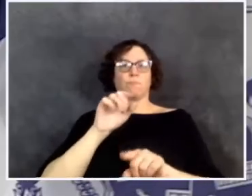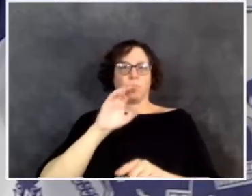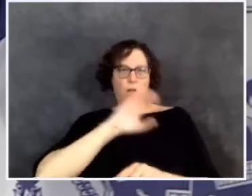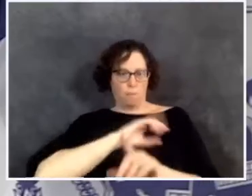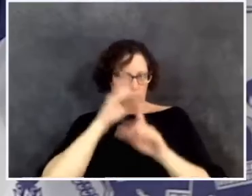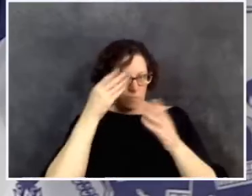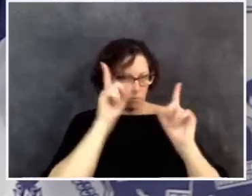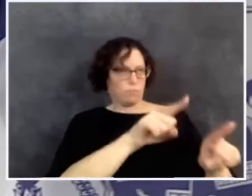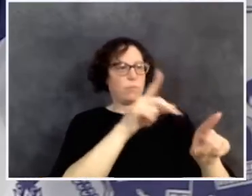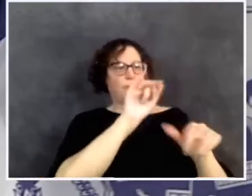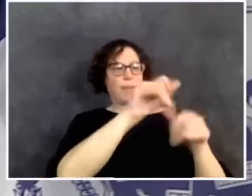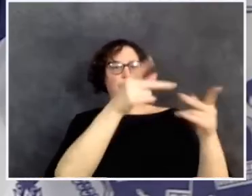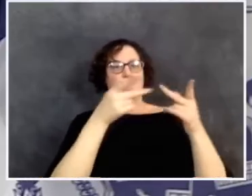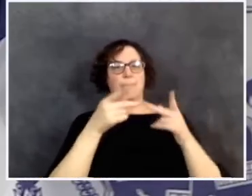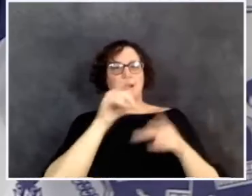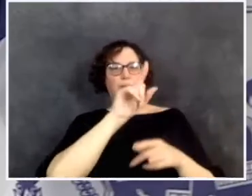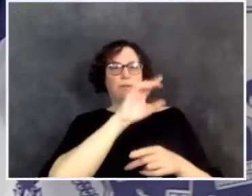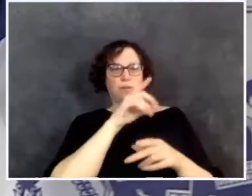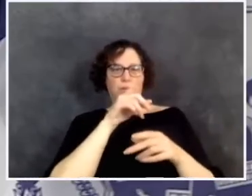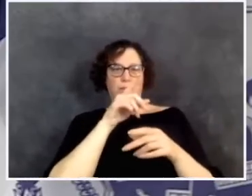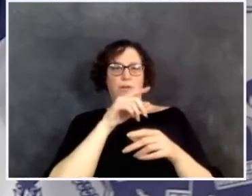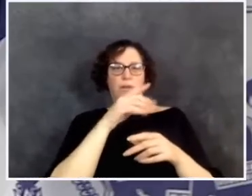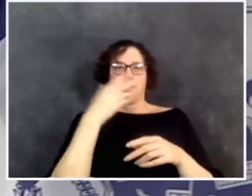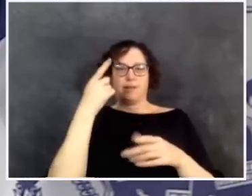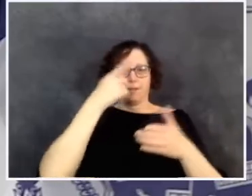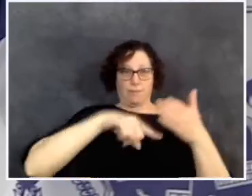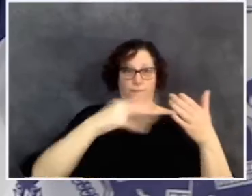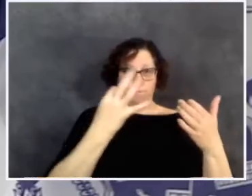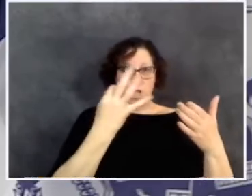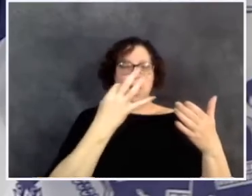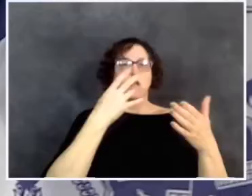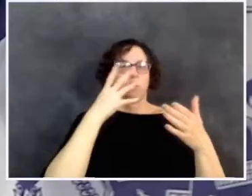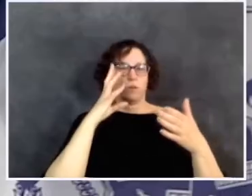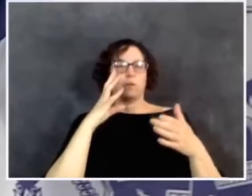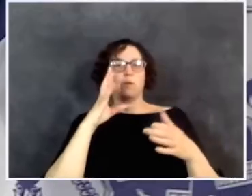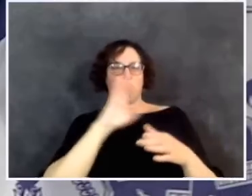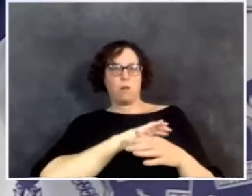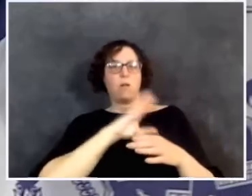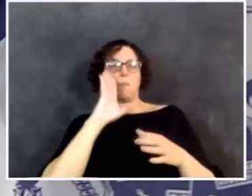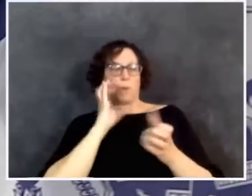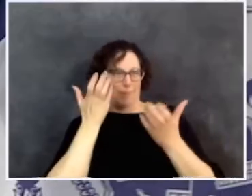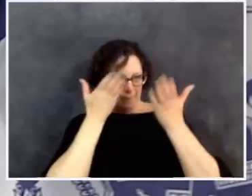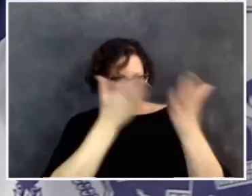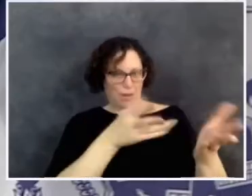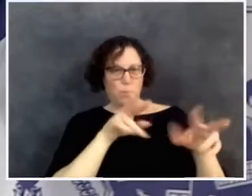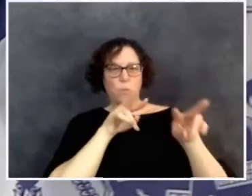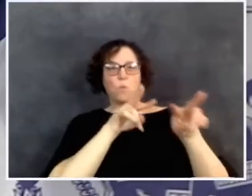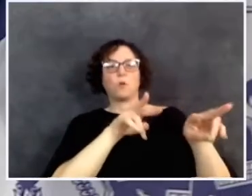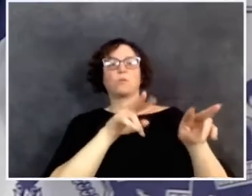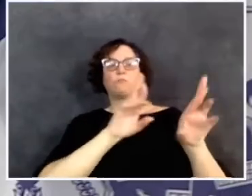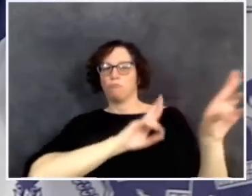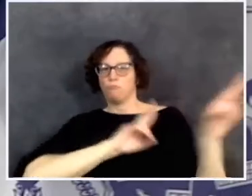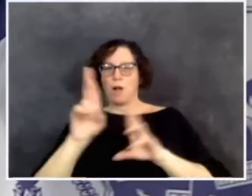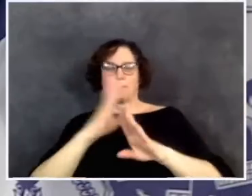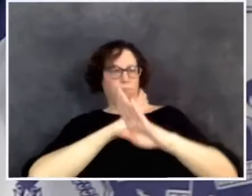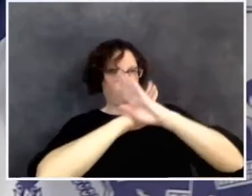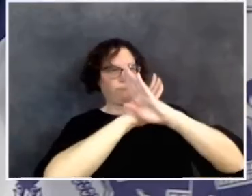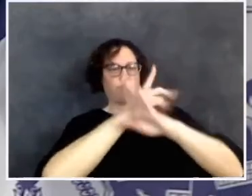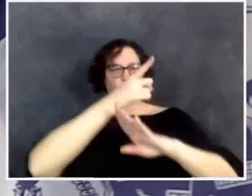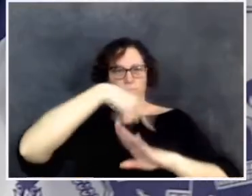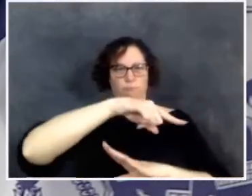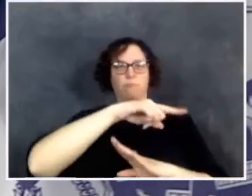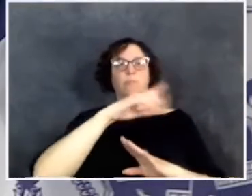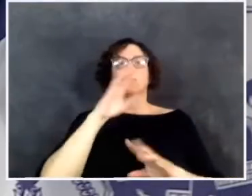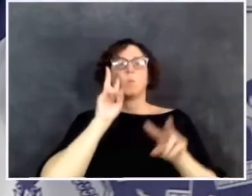next Shabbos to ensure that no one gathers and to watch throughout Shabbos to make sure there is no